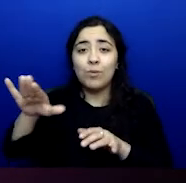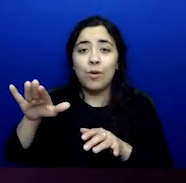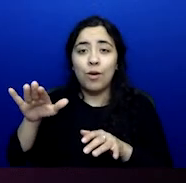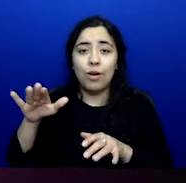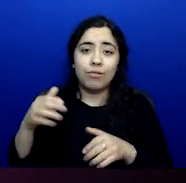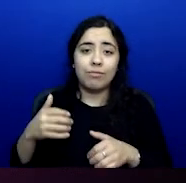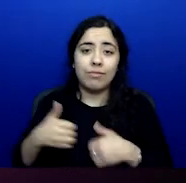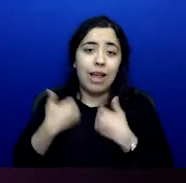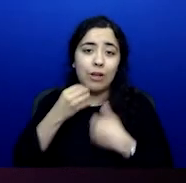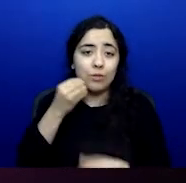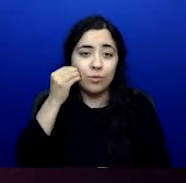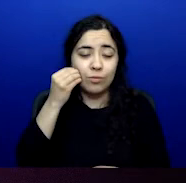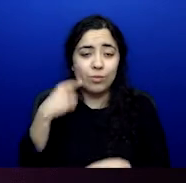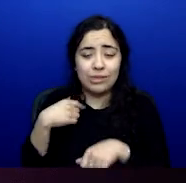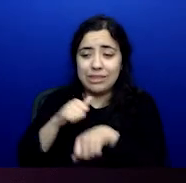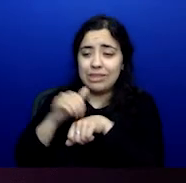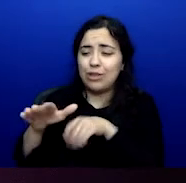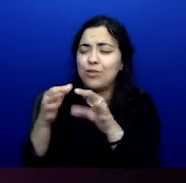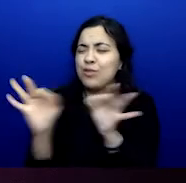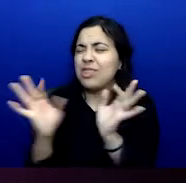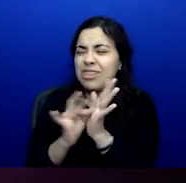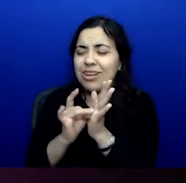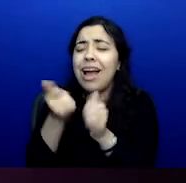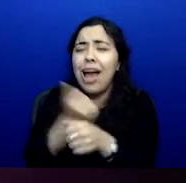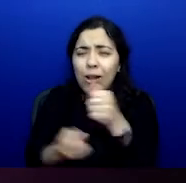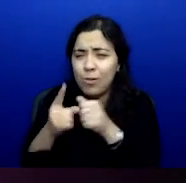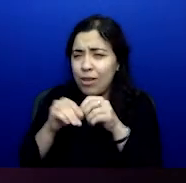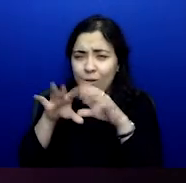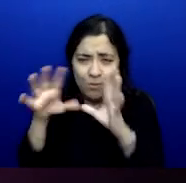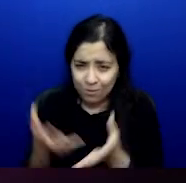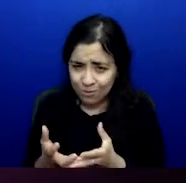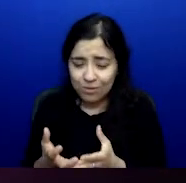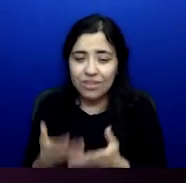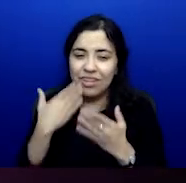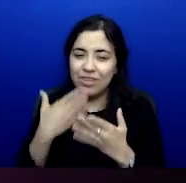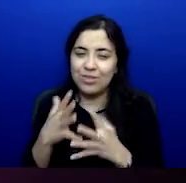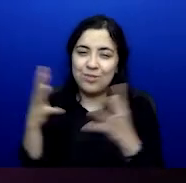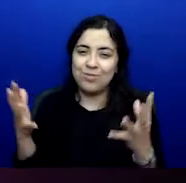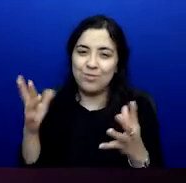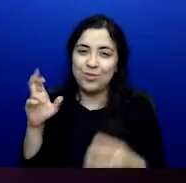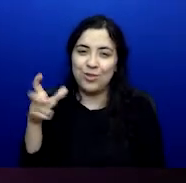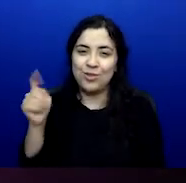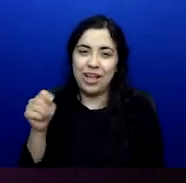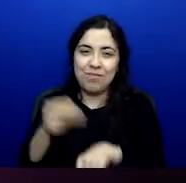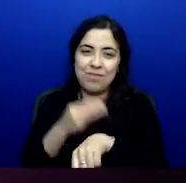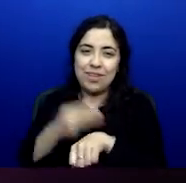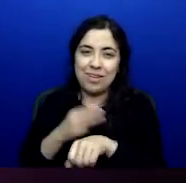you free stickers anywhere in the world. Thank you very much, React Miami.